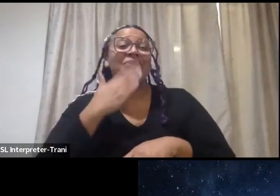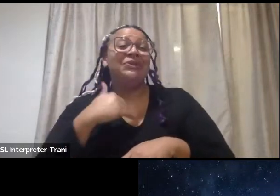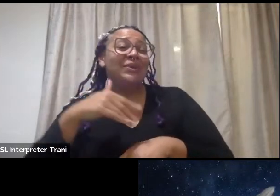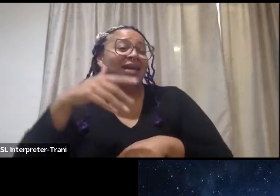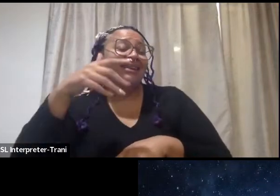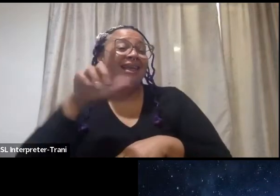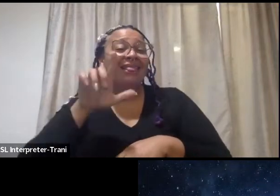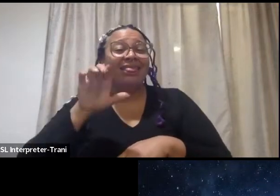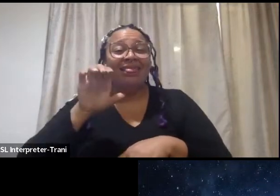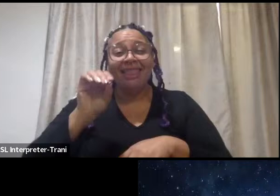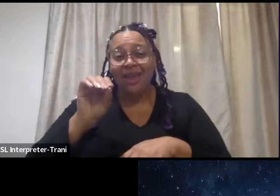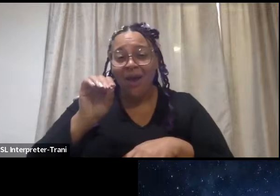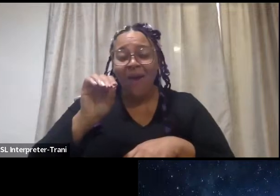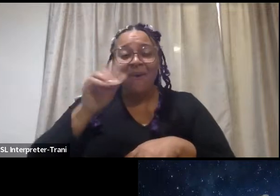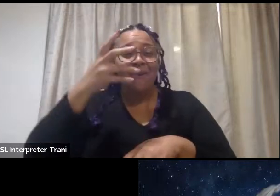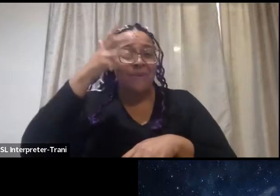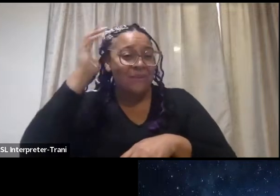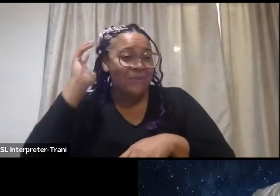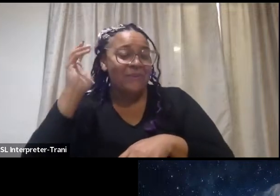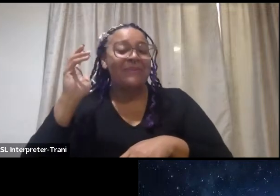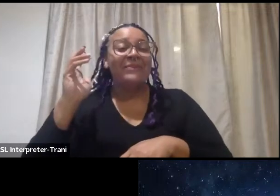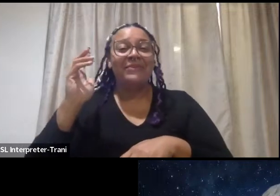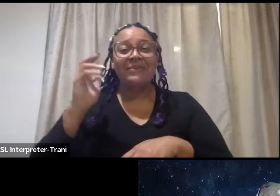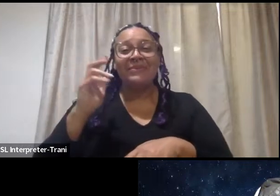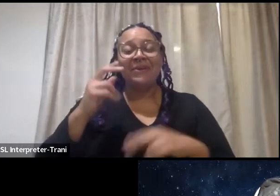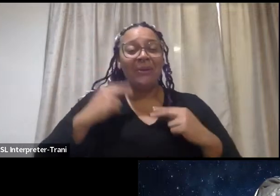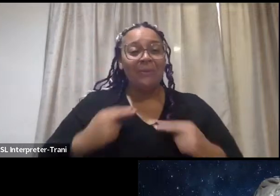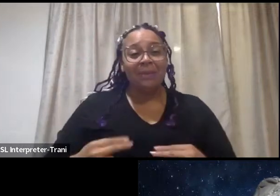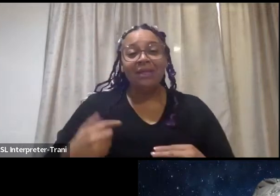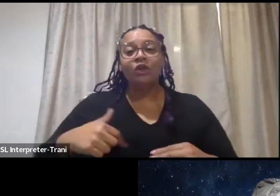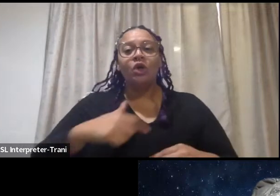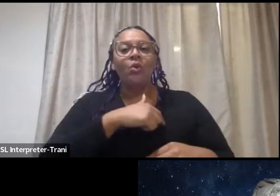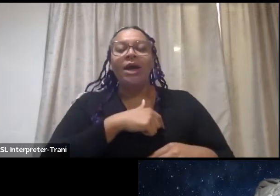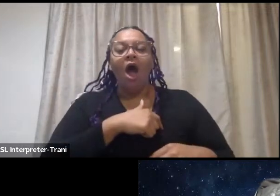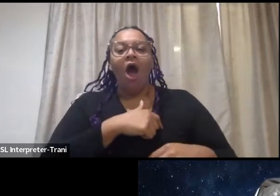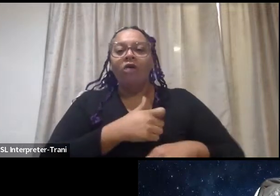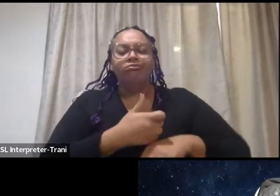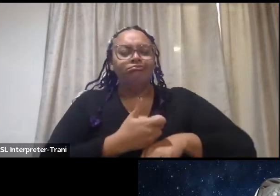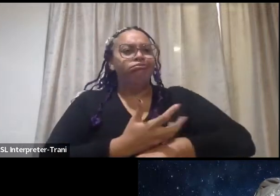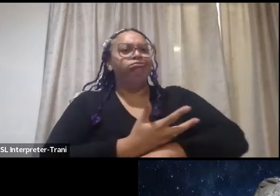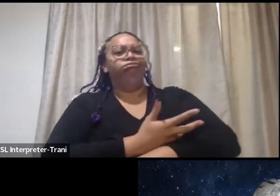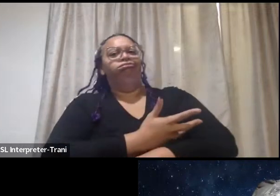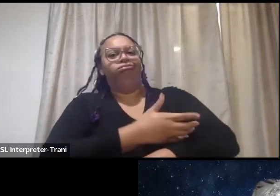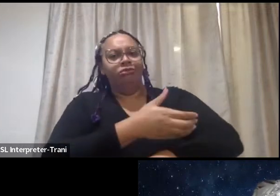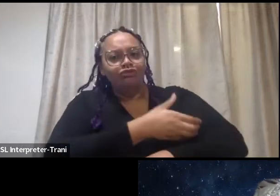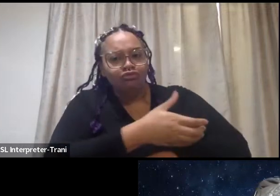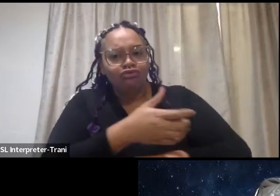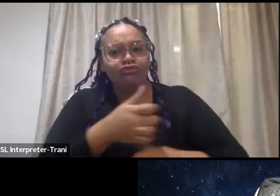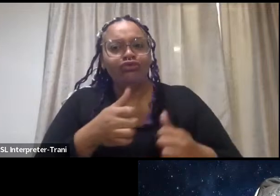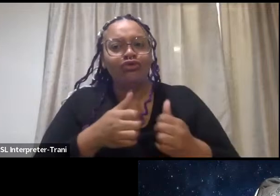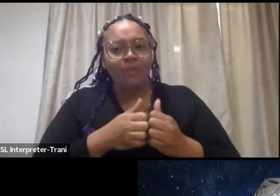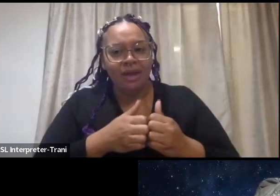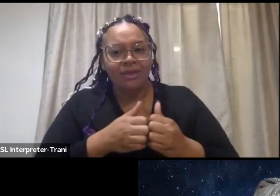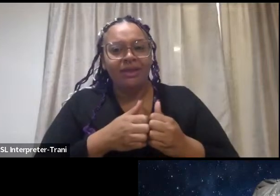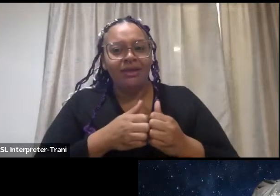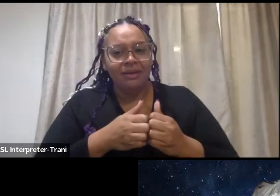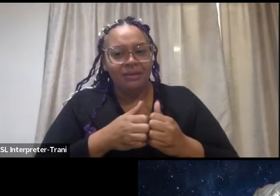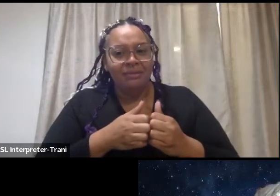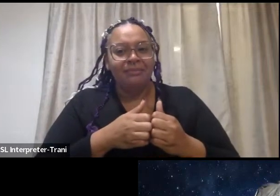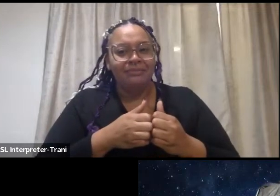humans. So we are charged with getting it together.